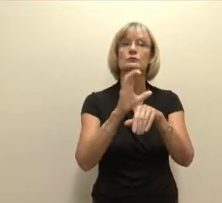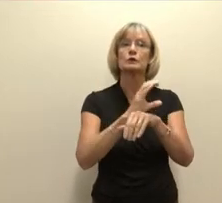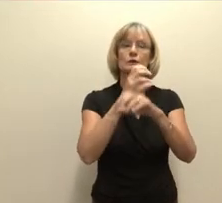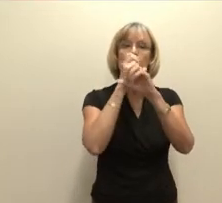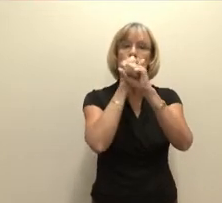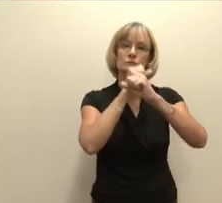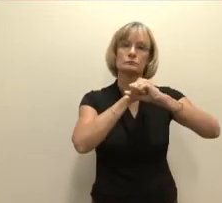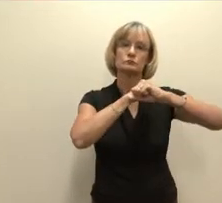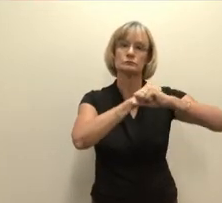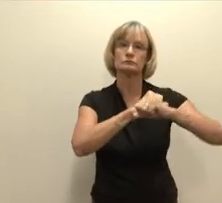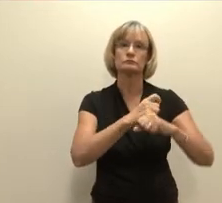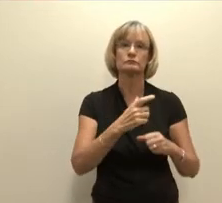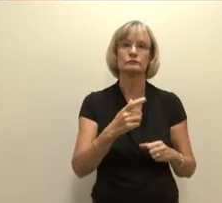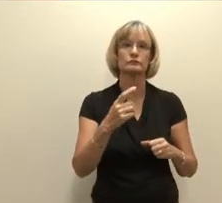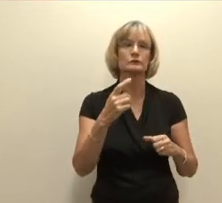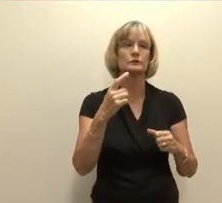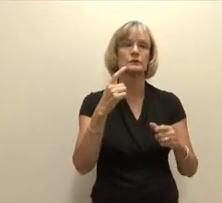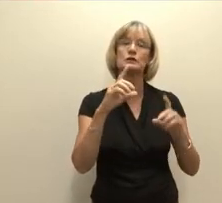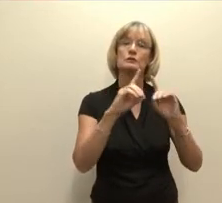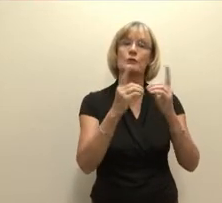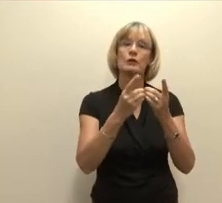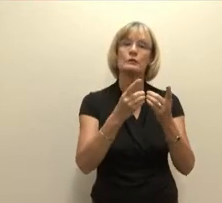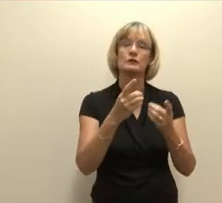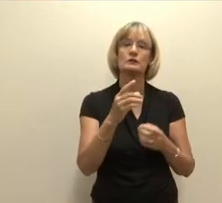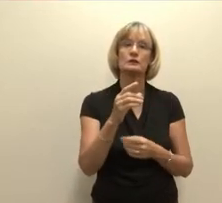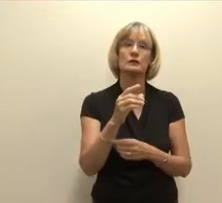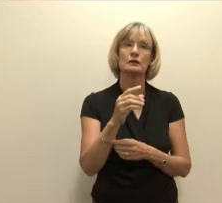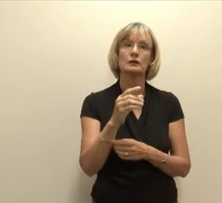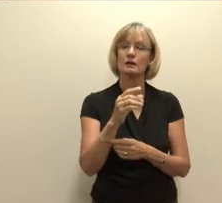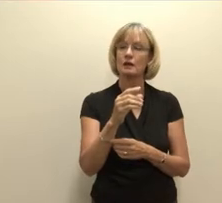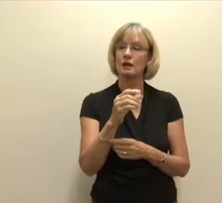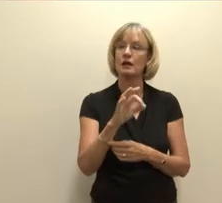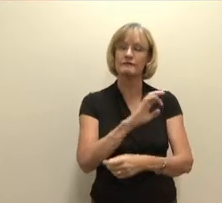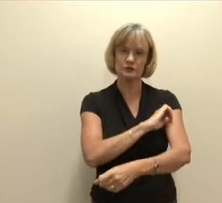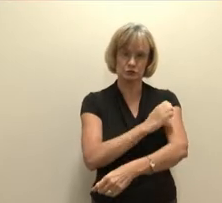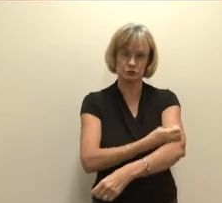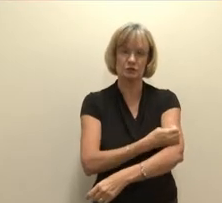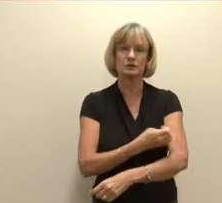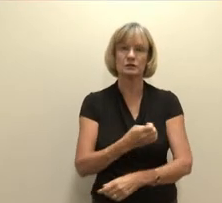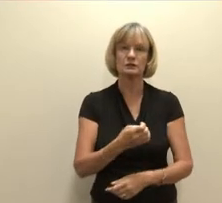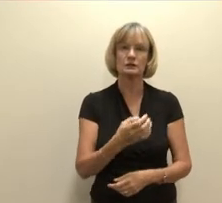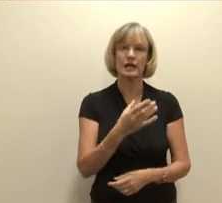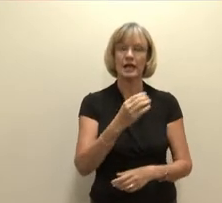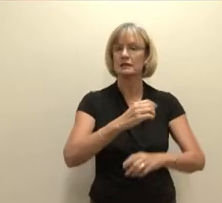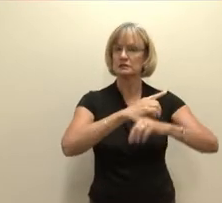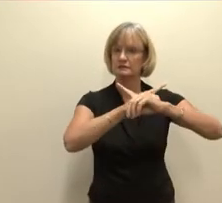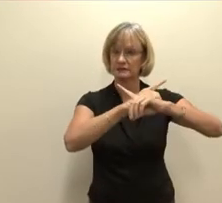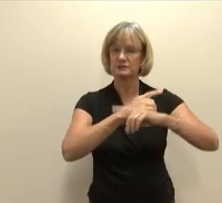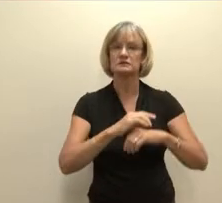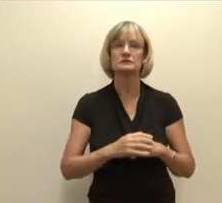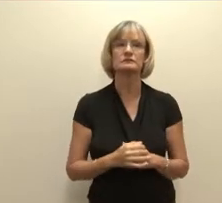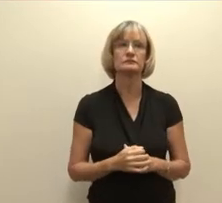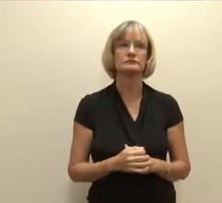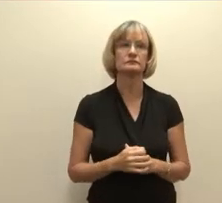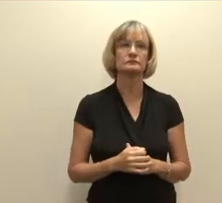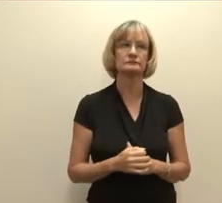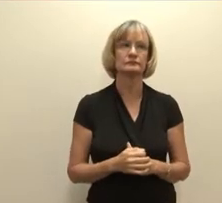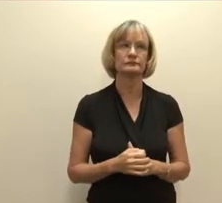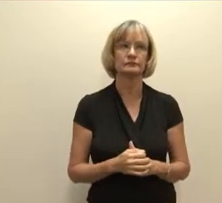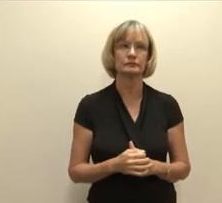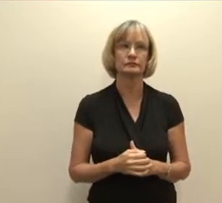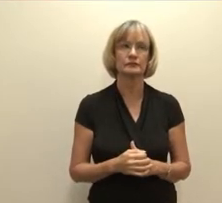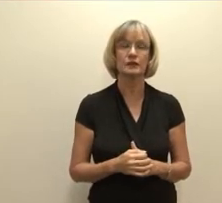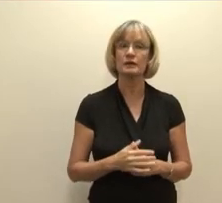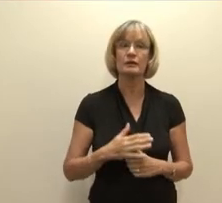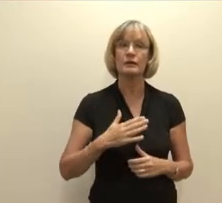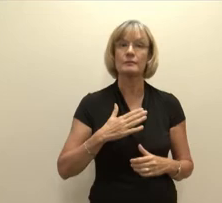at a Department of Energy and Department of Energy and Defense facility. But